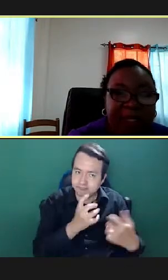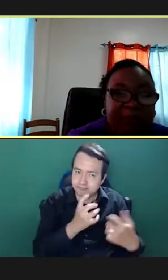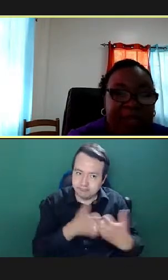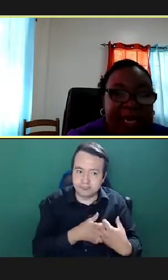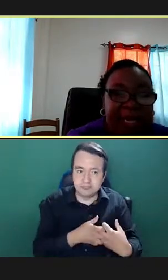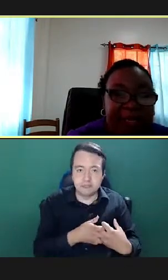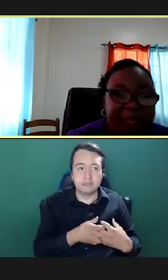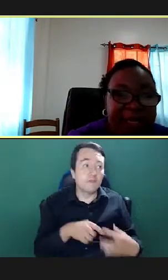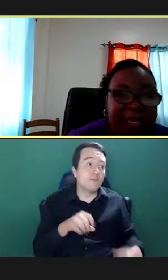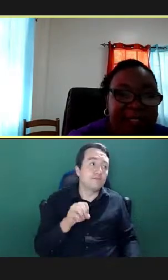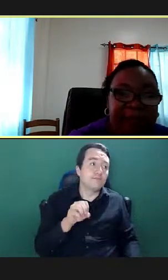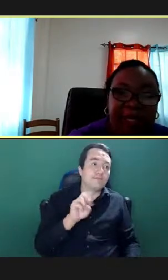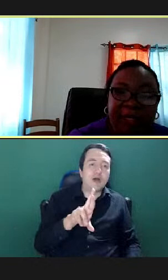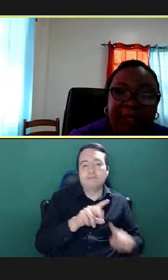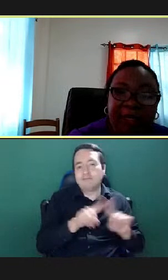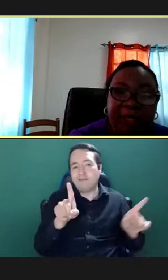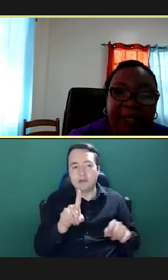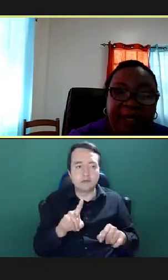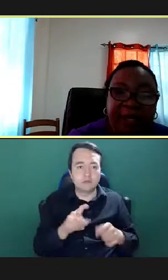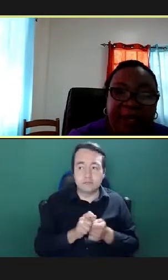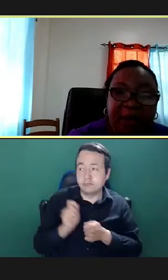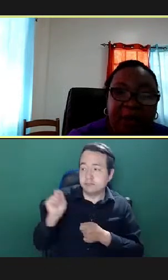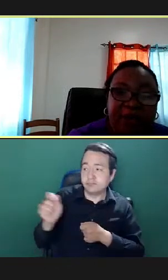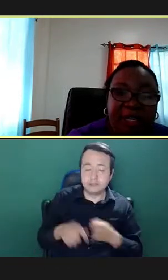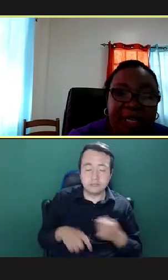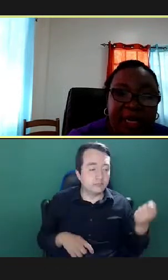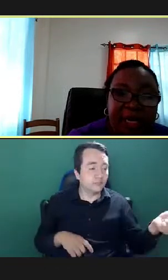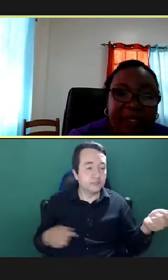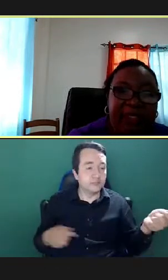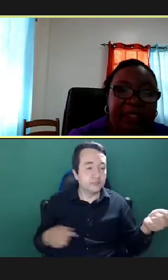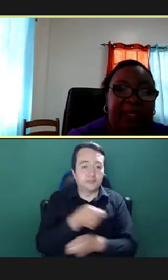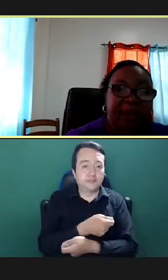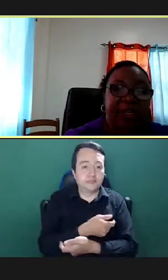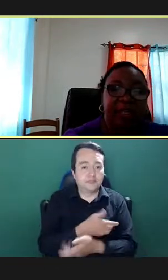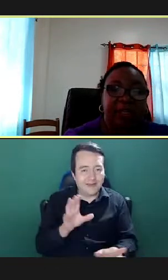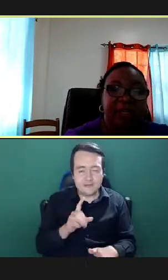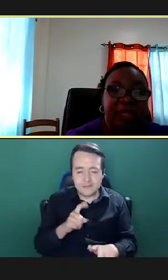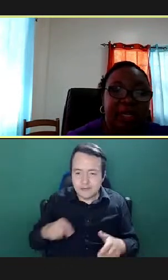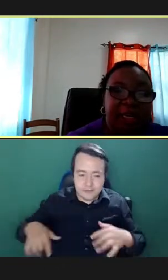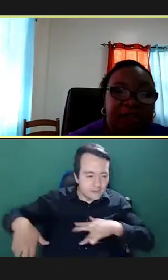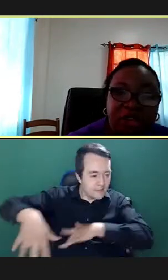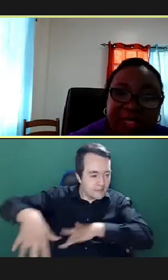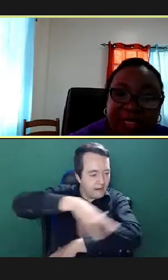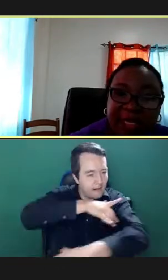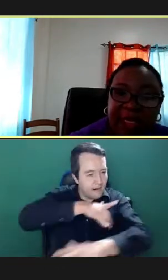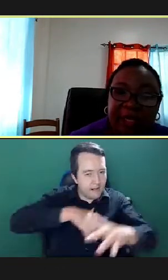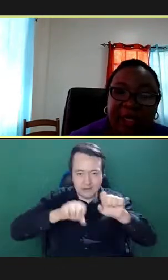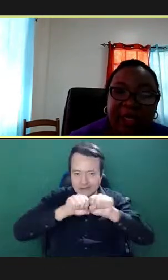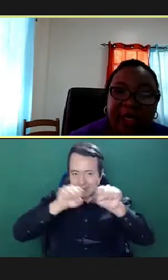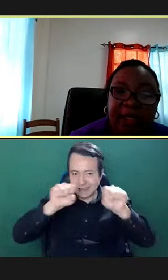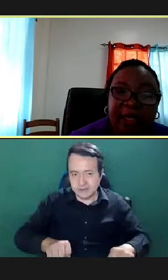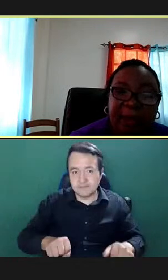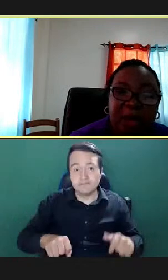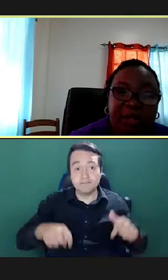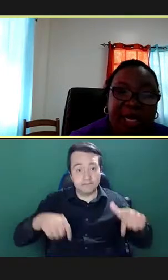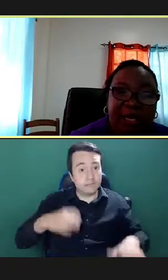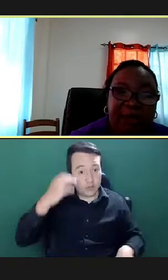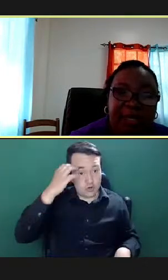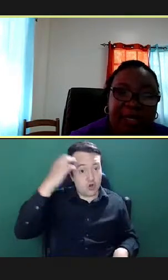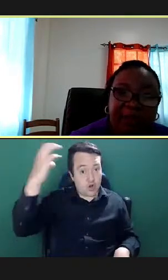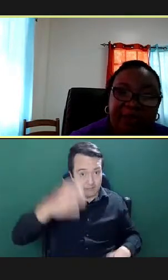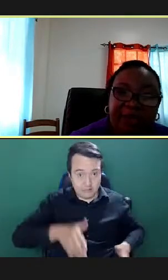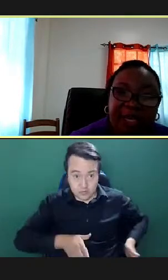The government of Guyana has been, over the years, continually increasing the